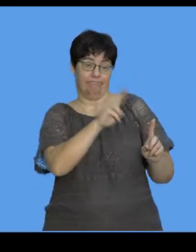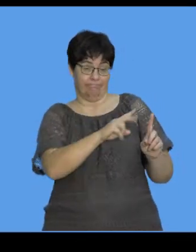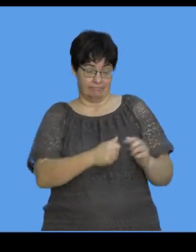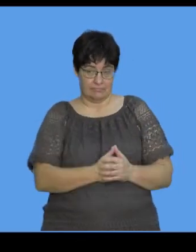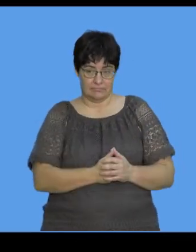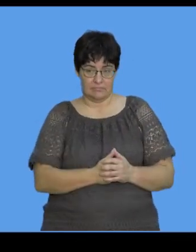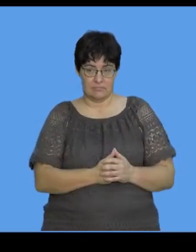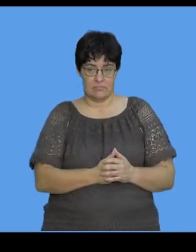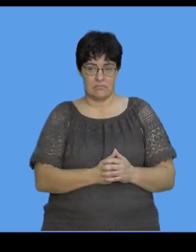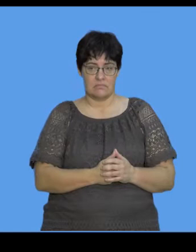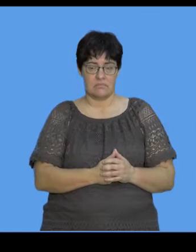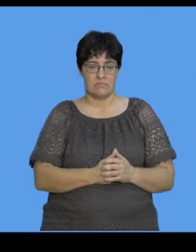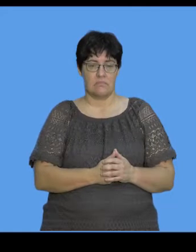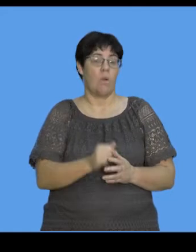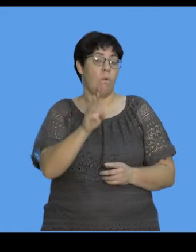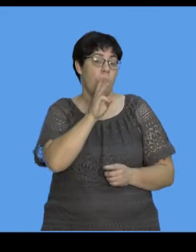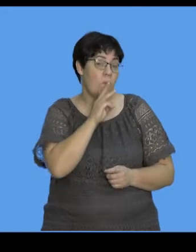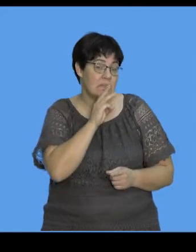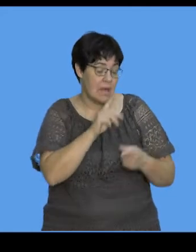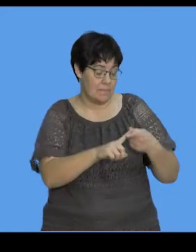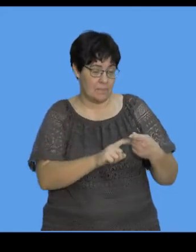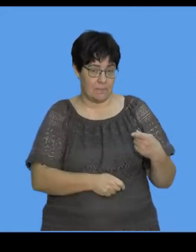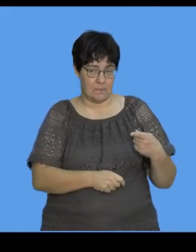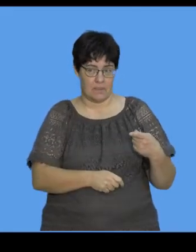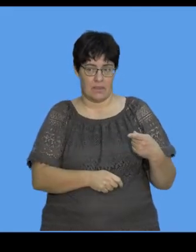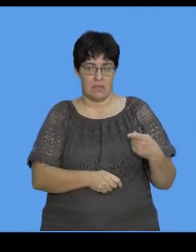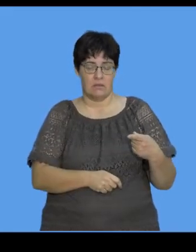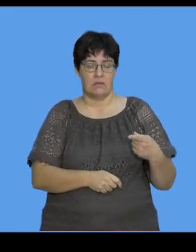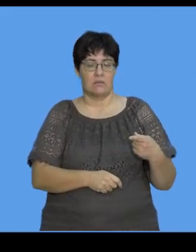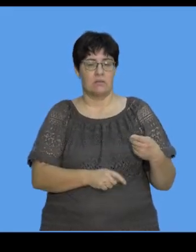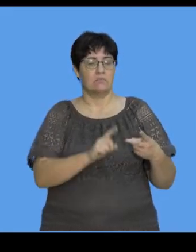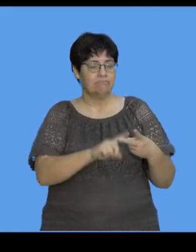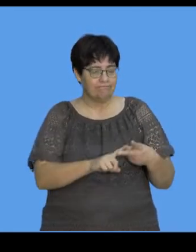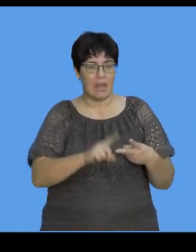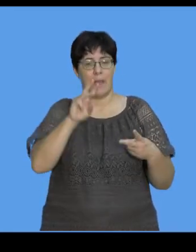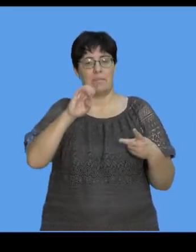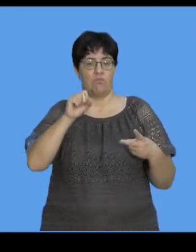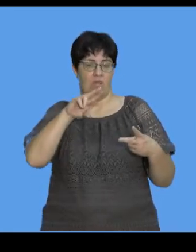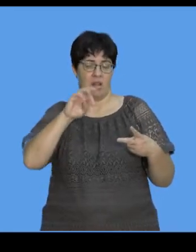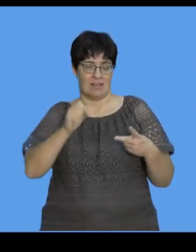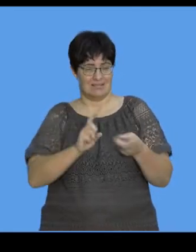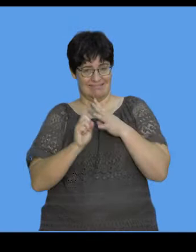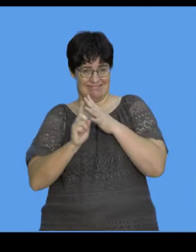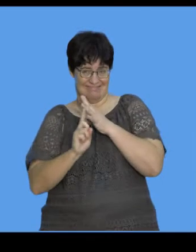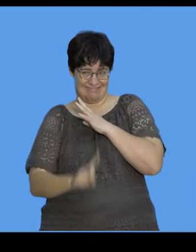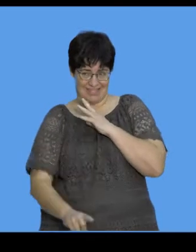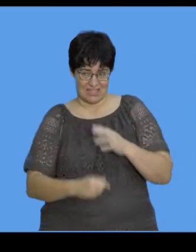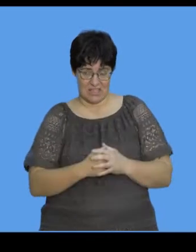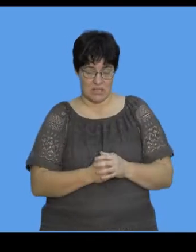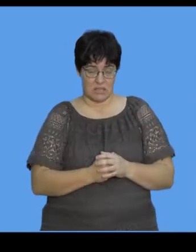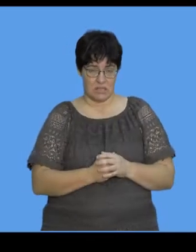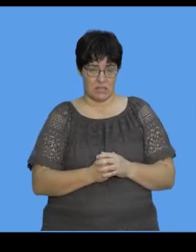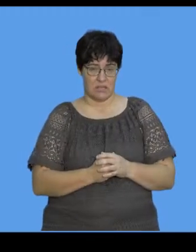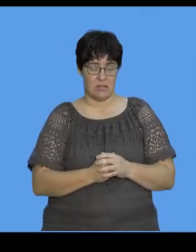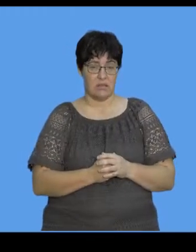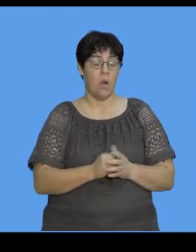is water, and it's going to be minerals. And as I said to you, water